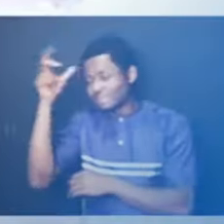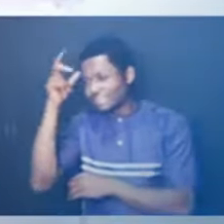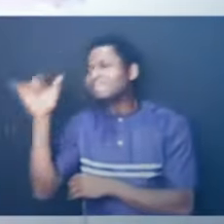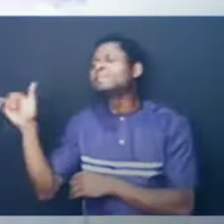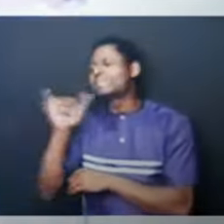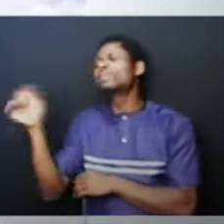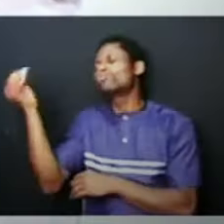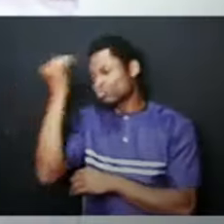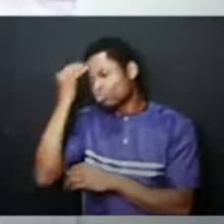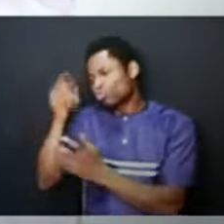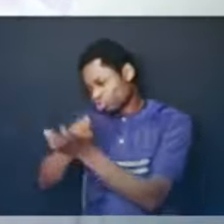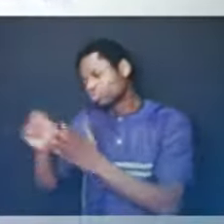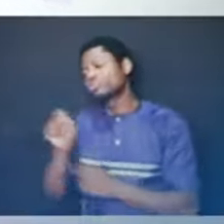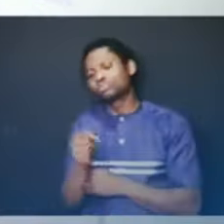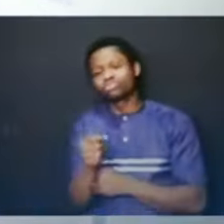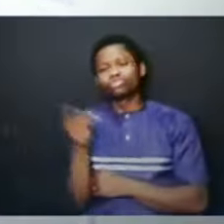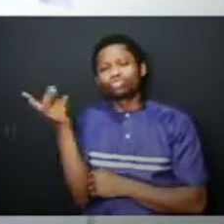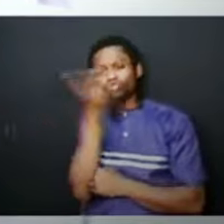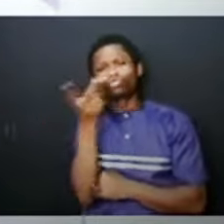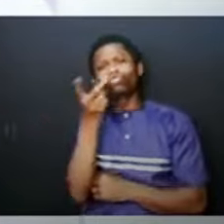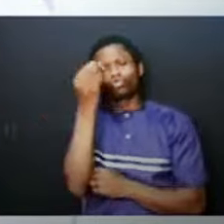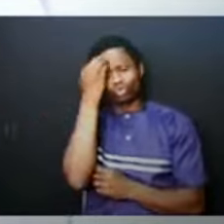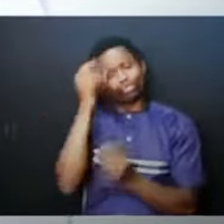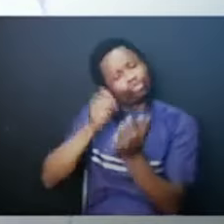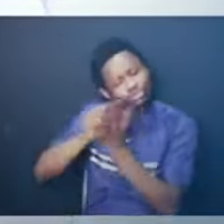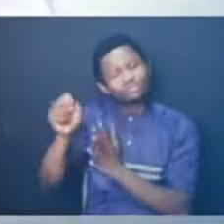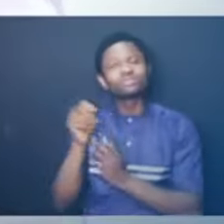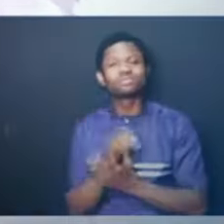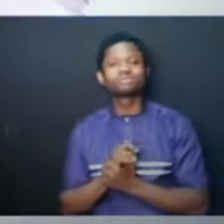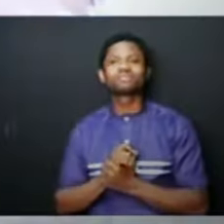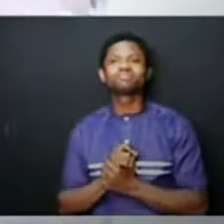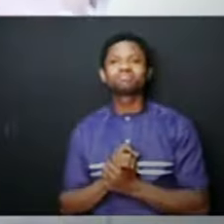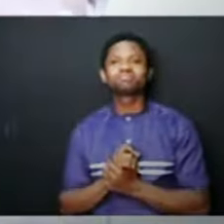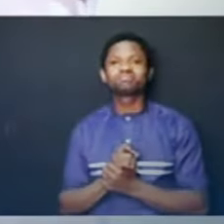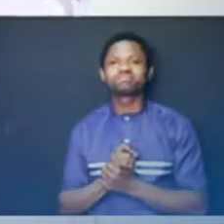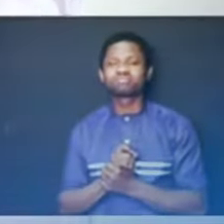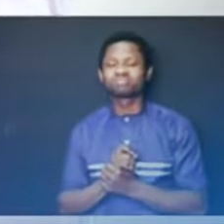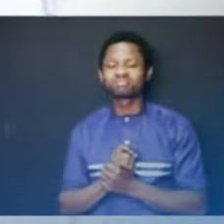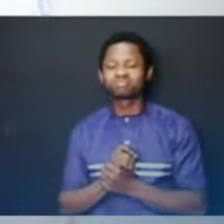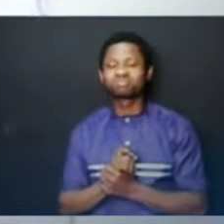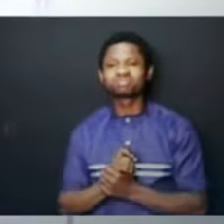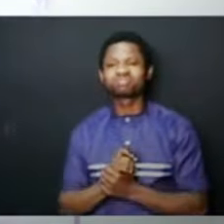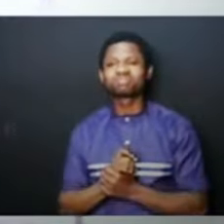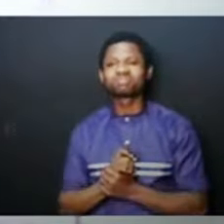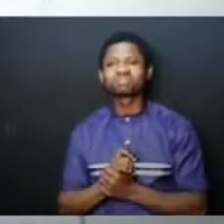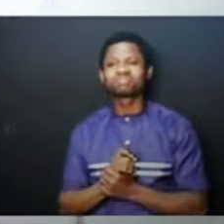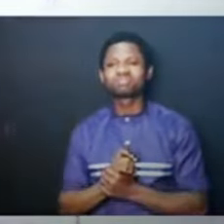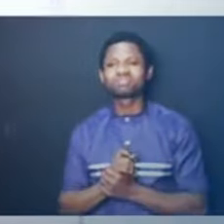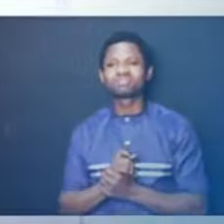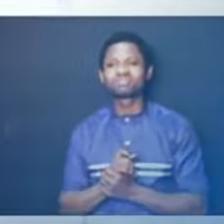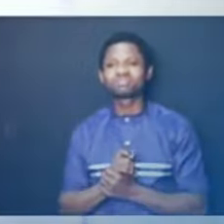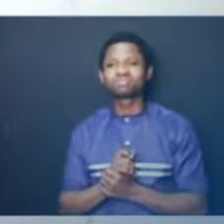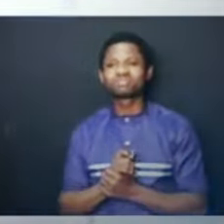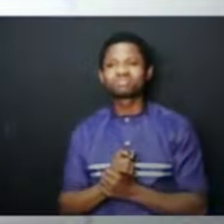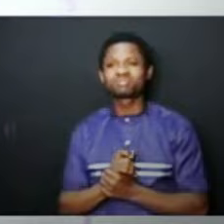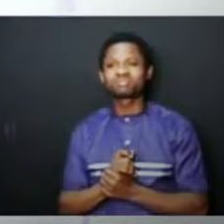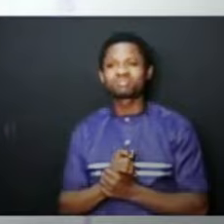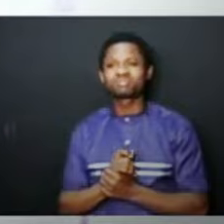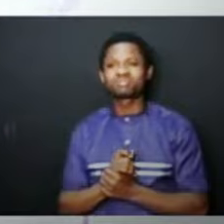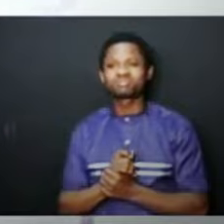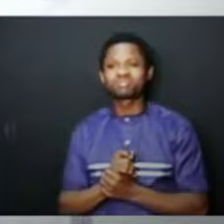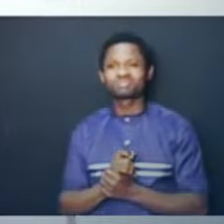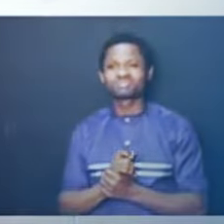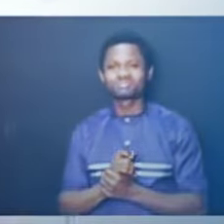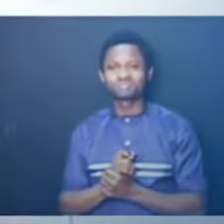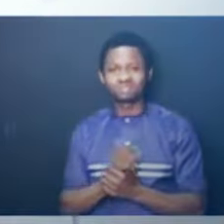and you and Yankuponko and Unim no Creno, or Bonsam Sunim no Crea was him. Yeah, that's the problem. No Sunim. That's the only problem I have. The father,